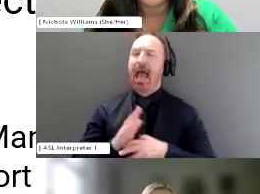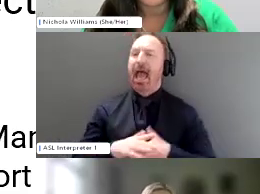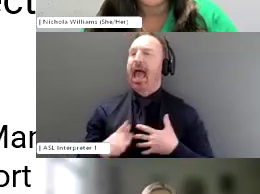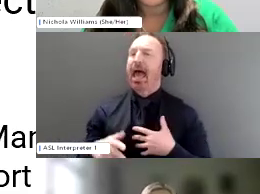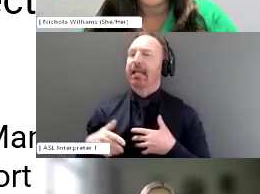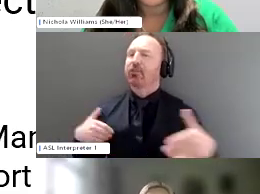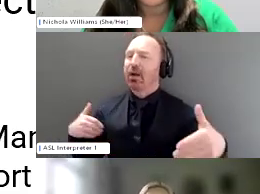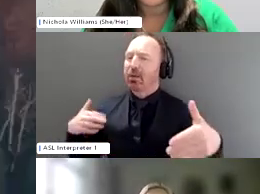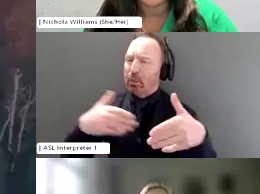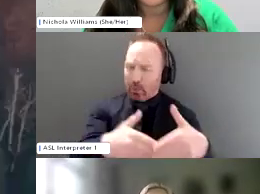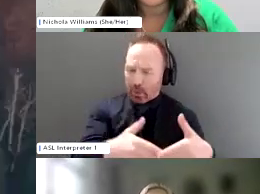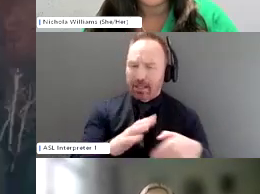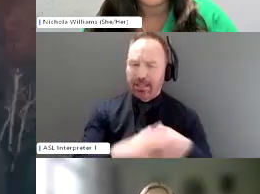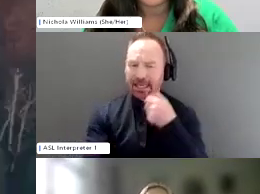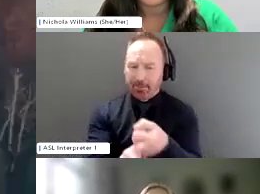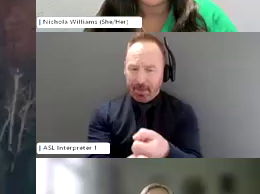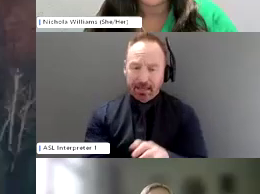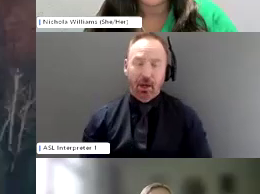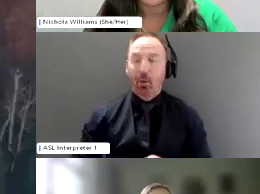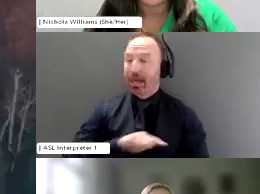by and supportive of. So